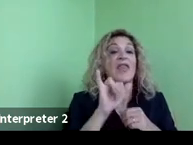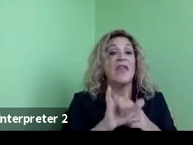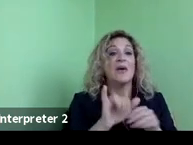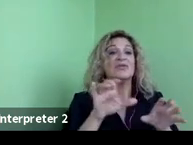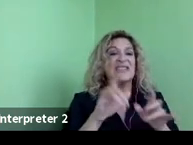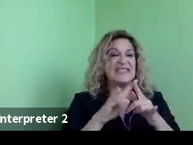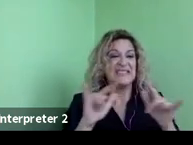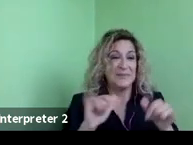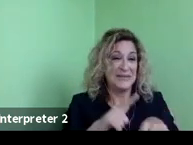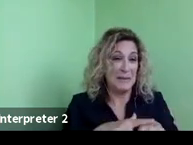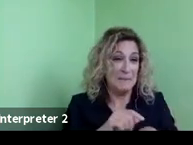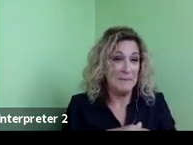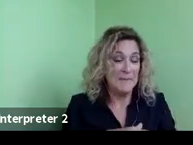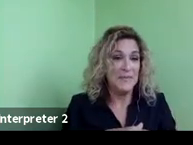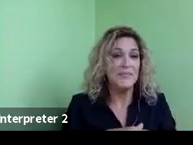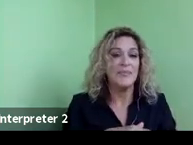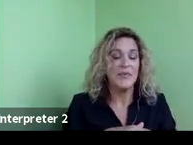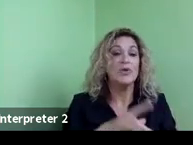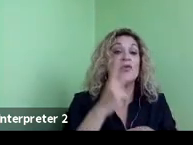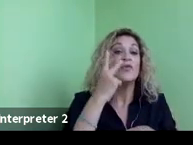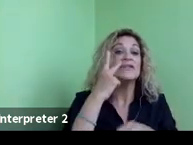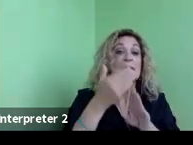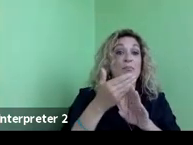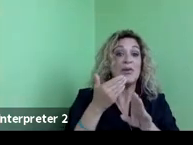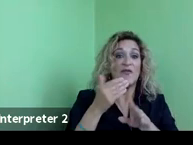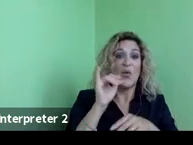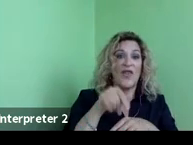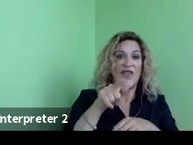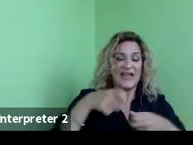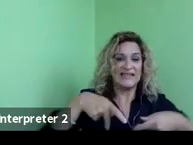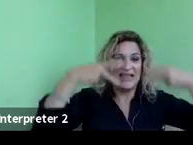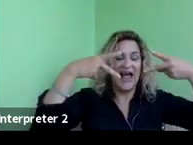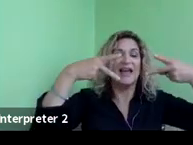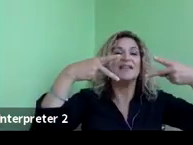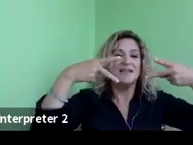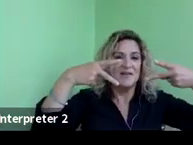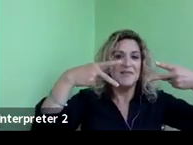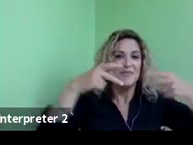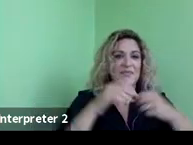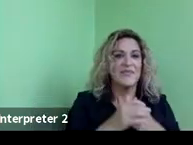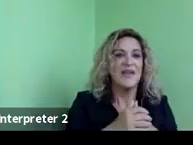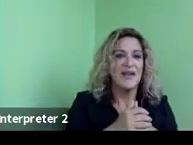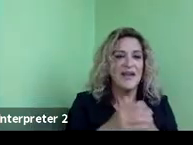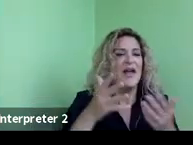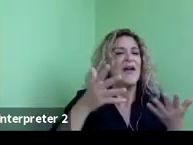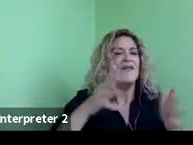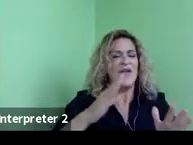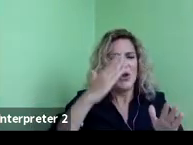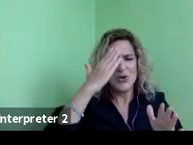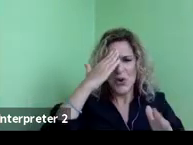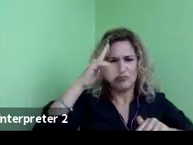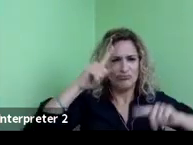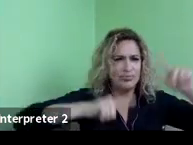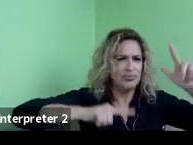So if you could go to the previous slide, we know that there's a wide variety of how this